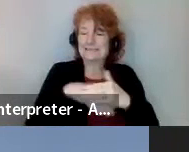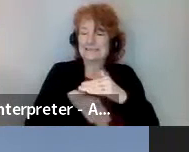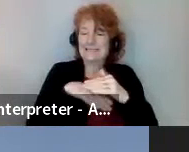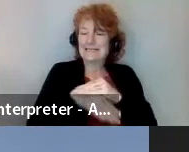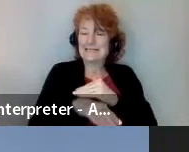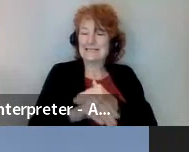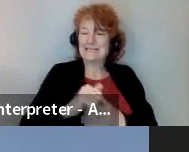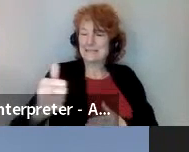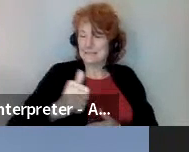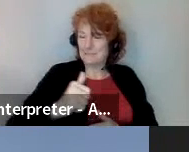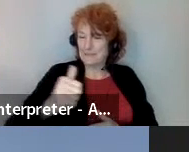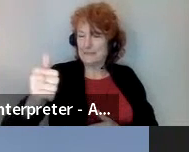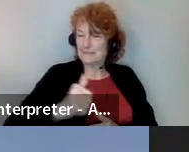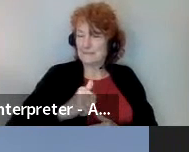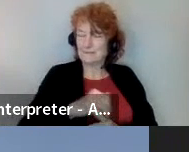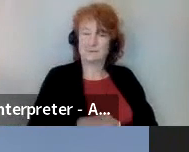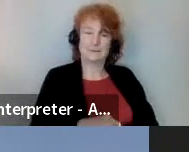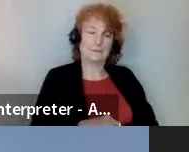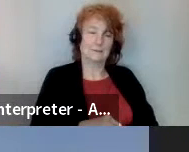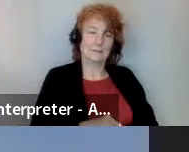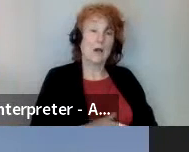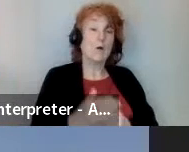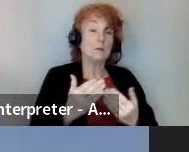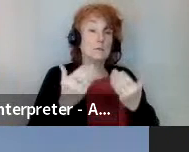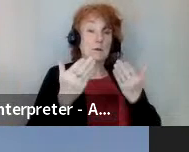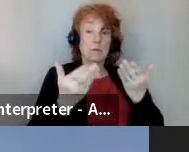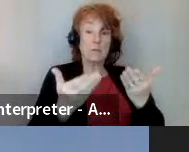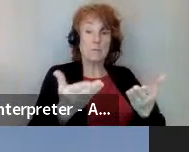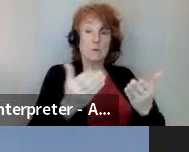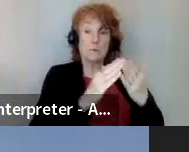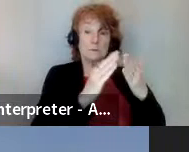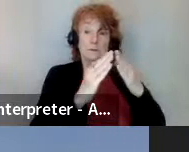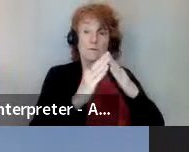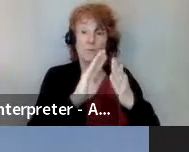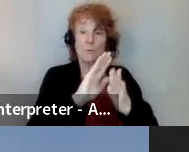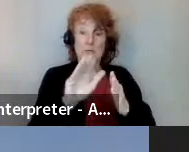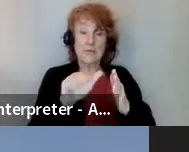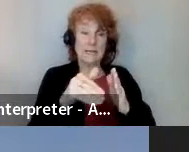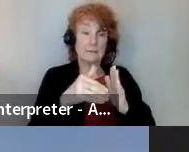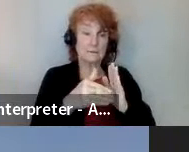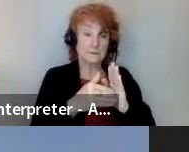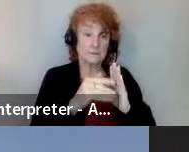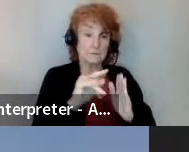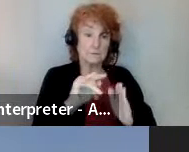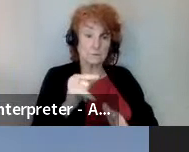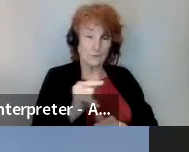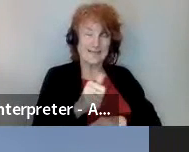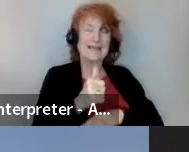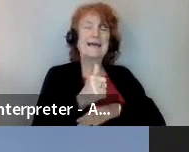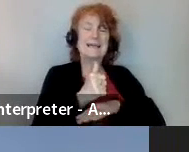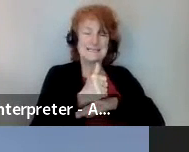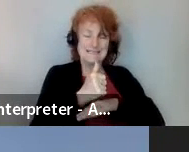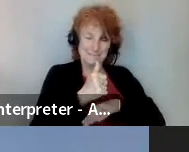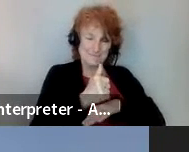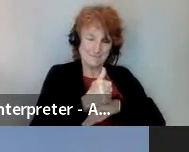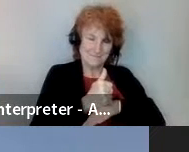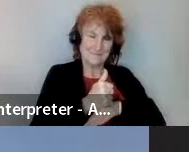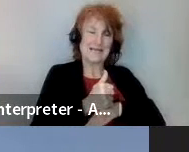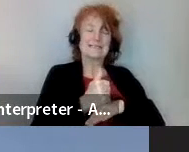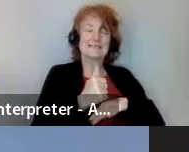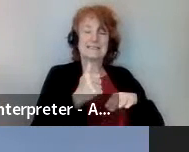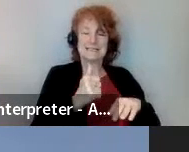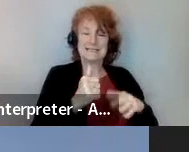The proposal for town center zoning is based on New York City's most successful low-density commercial corridors, which exist throughout the 4 outer